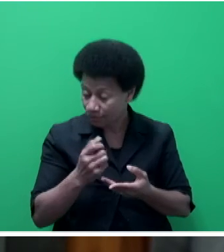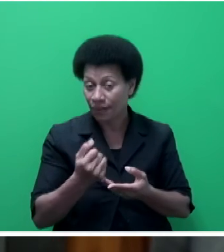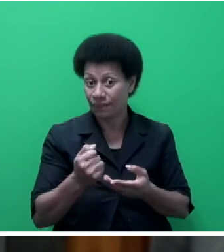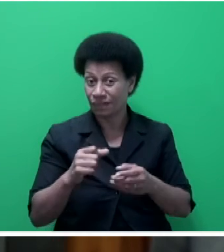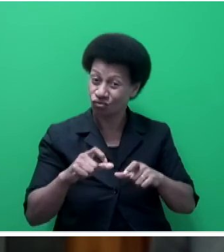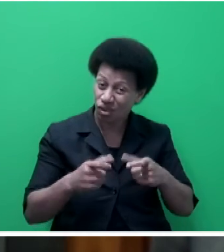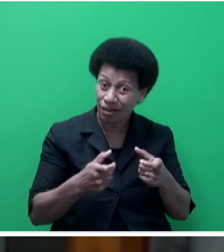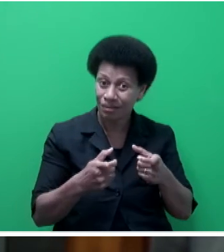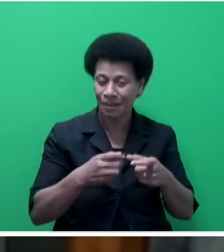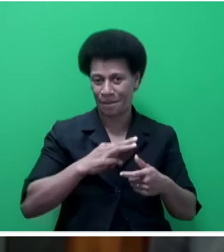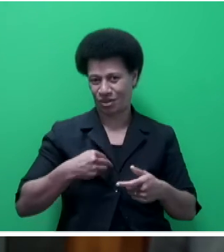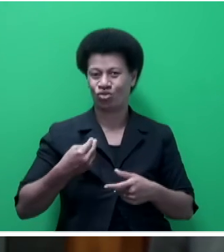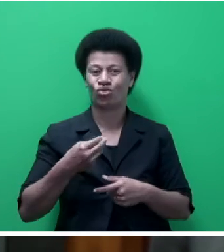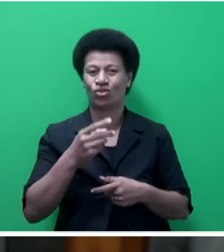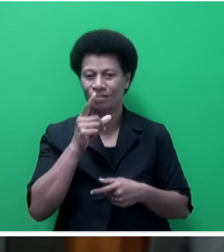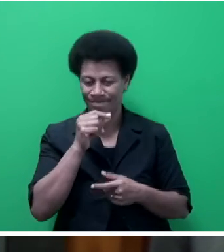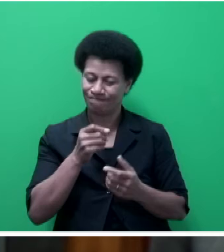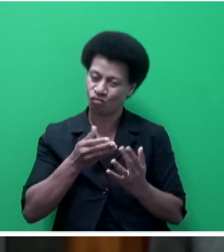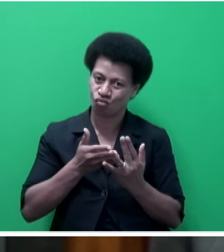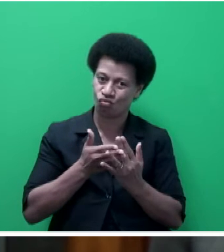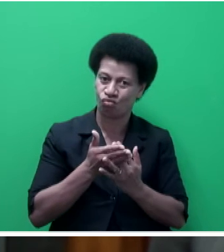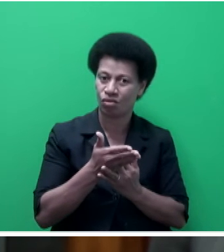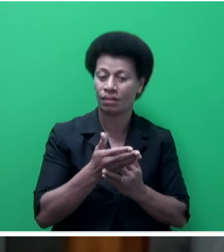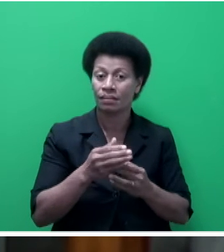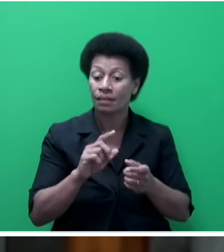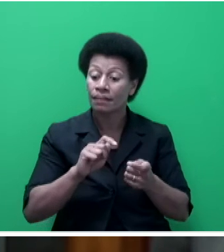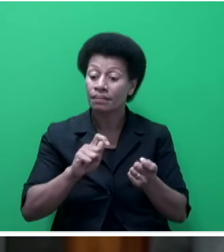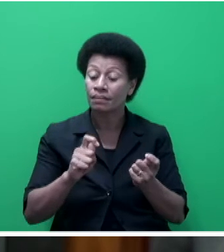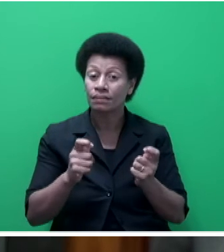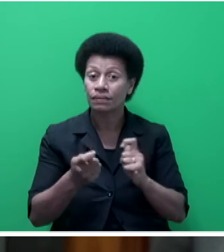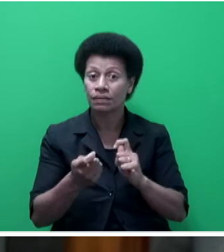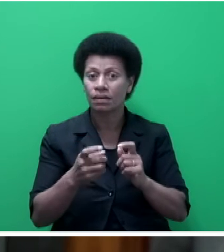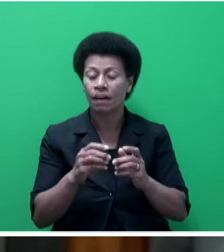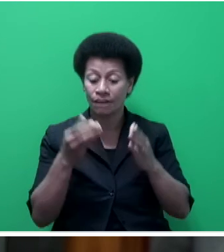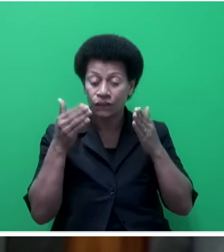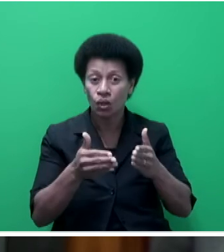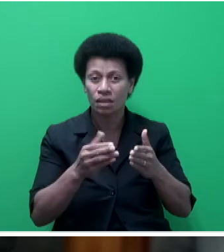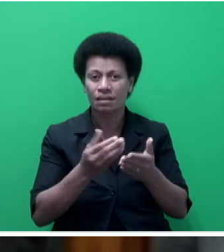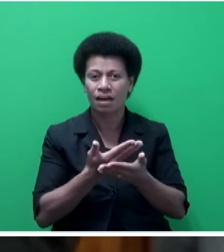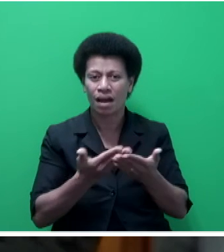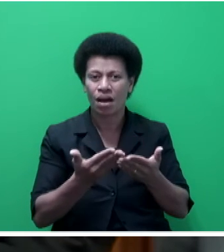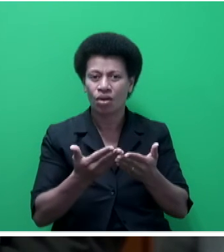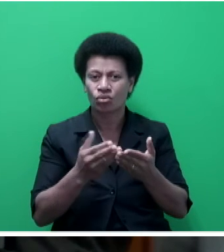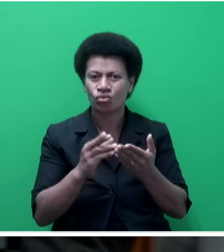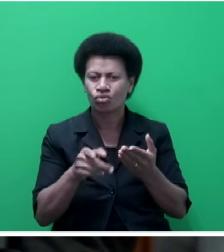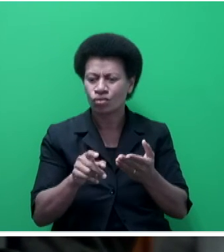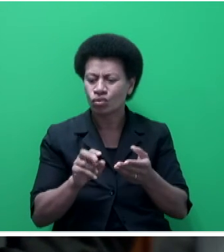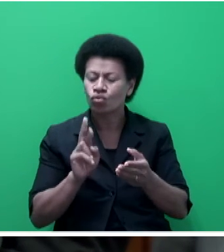has been able to do this. The ministry has remodeled its service provision model with a greater focus on outreach services.